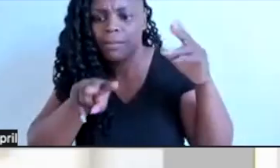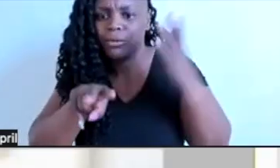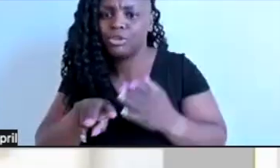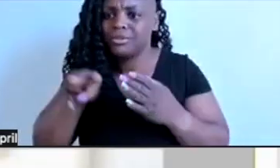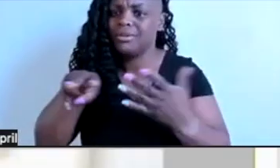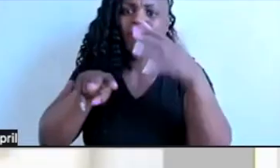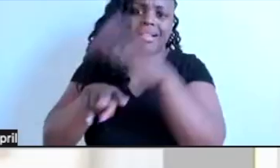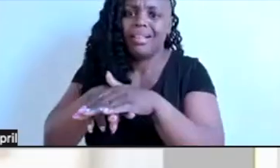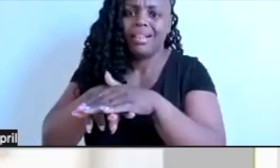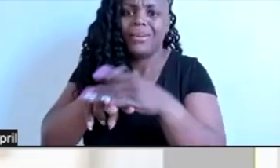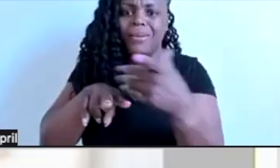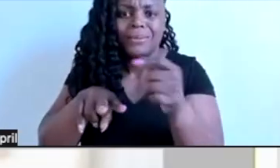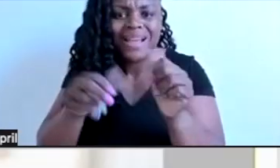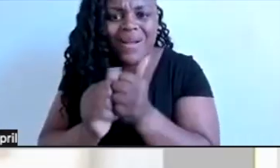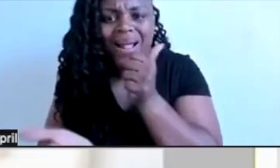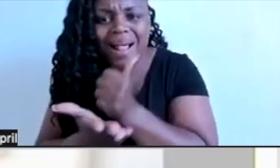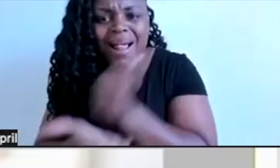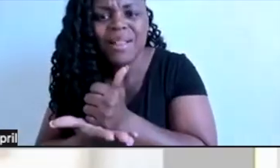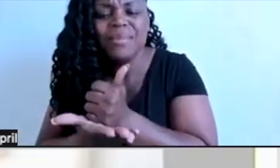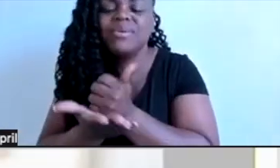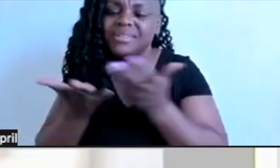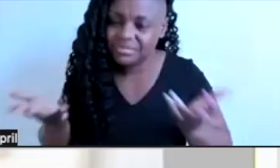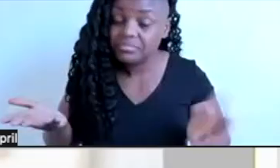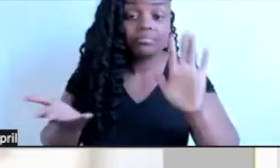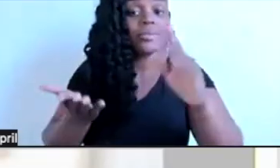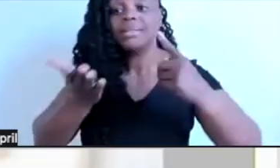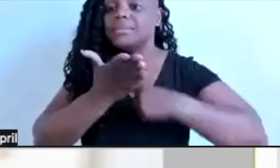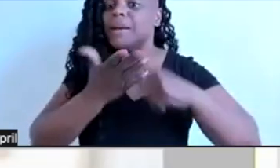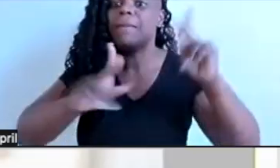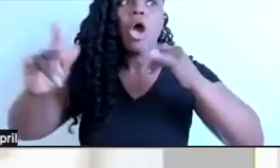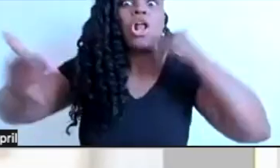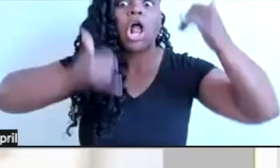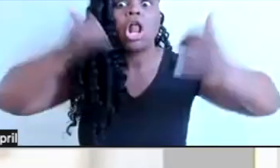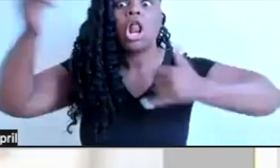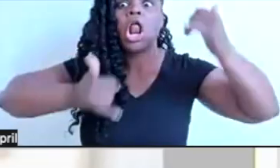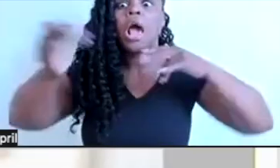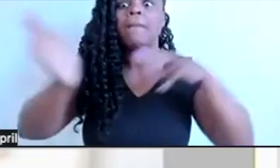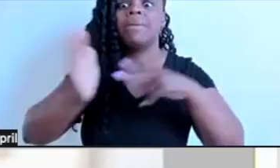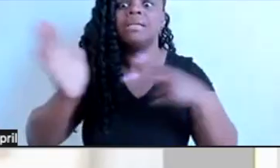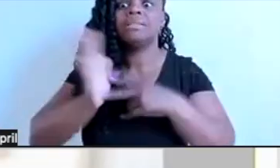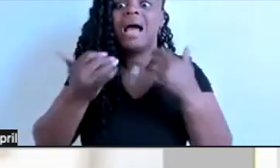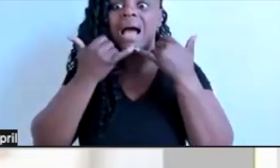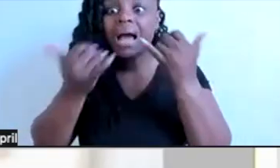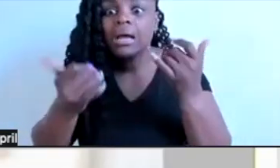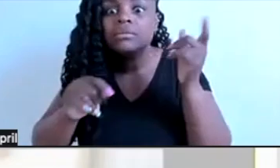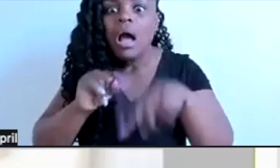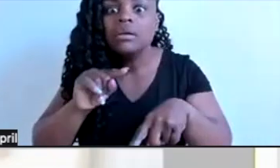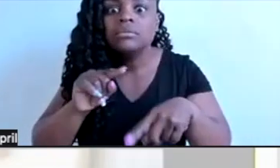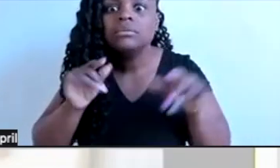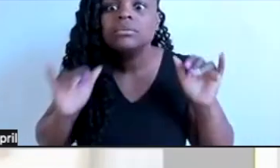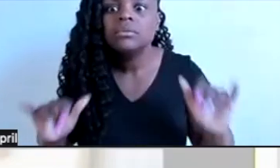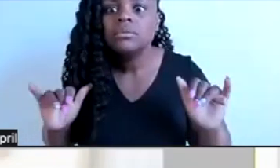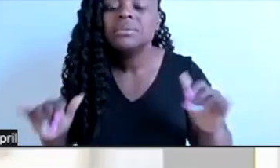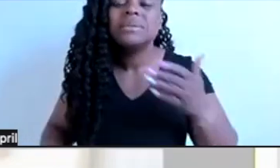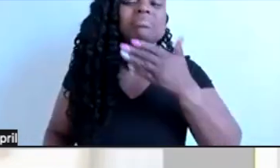The phone system will be overloaded when you're trying to call family and friends. Texting uses less bandwidth than phone calls and is more